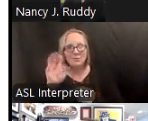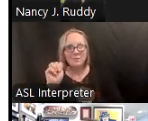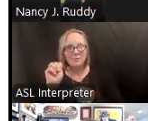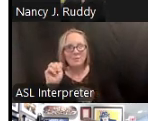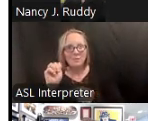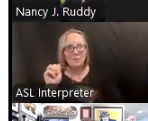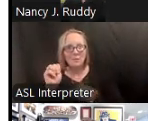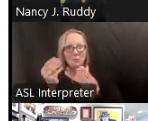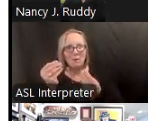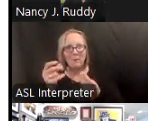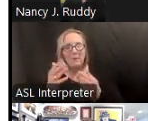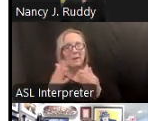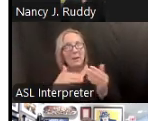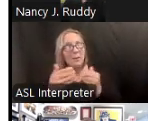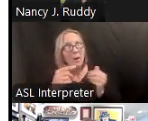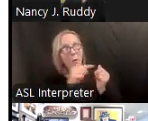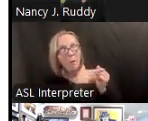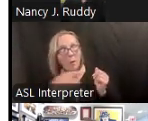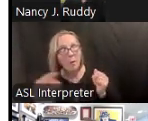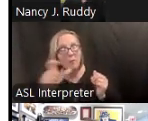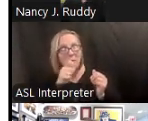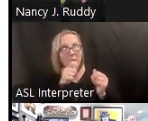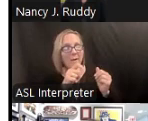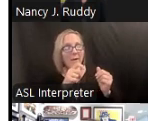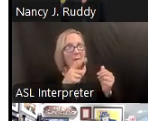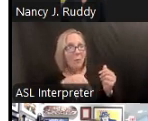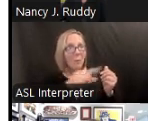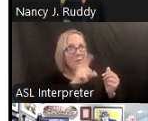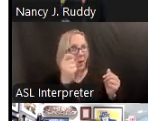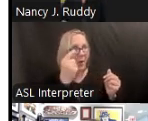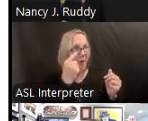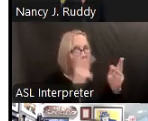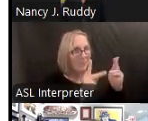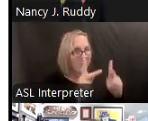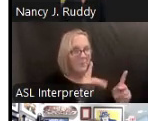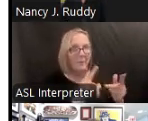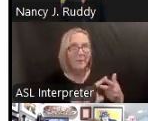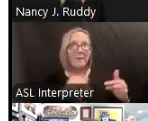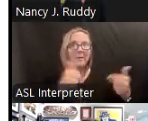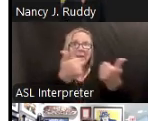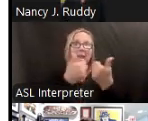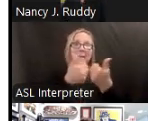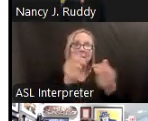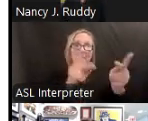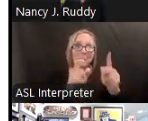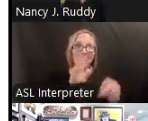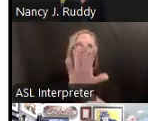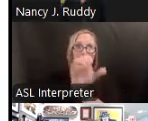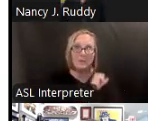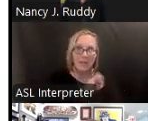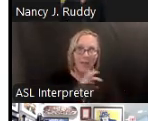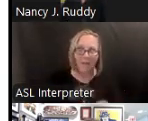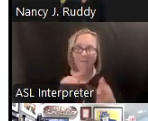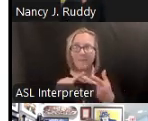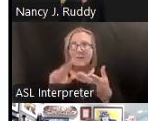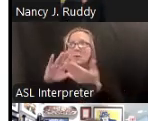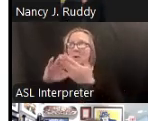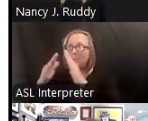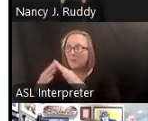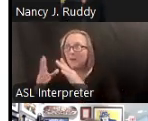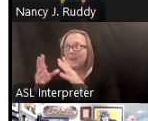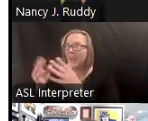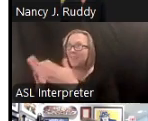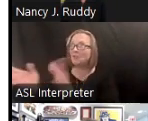elected officials, the Gaming Commission, and your amazing staff, the community board and community members, and the general